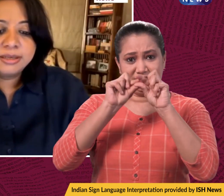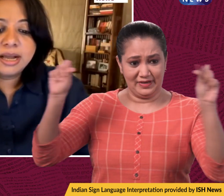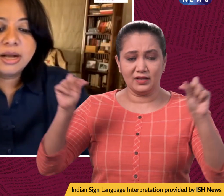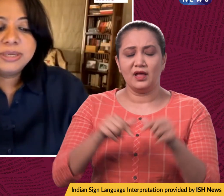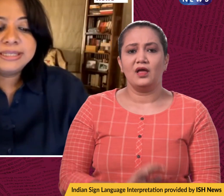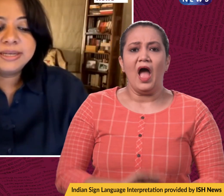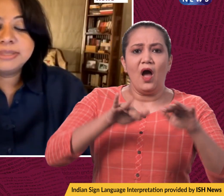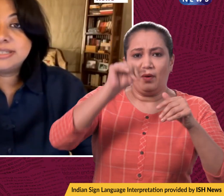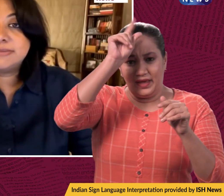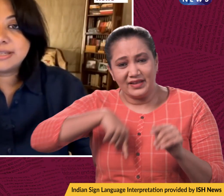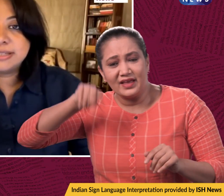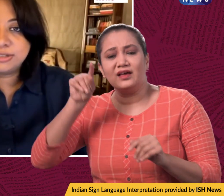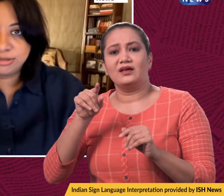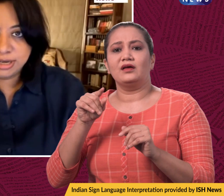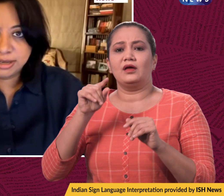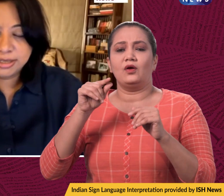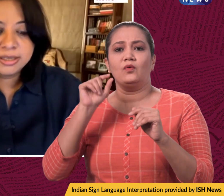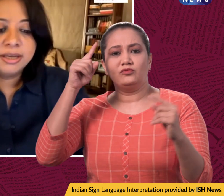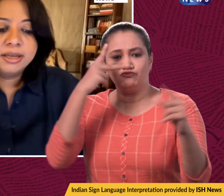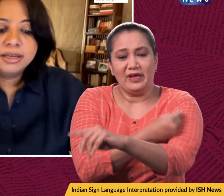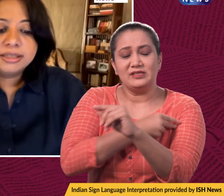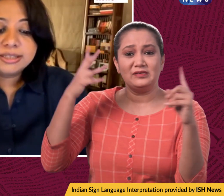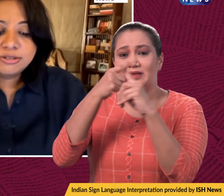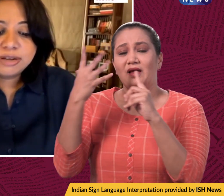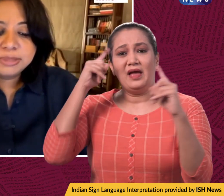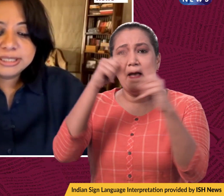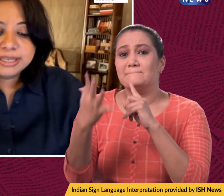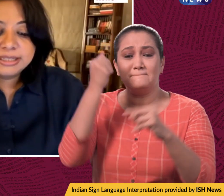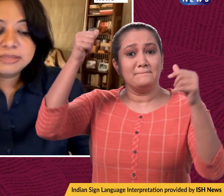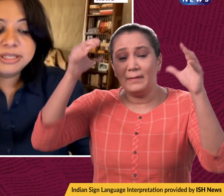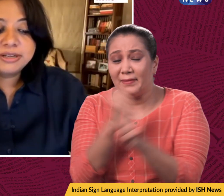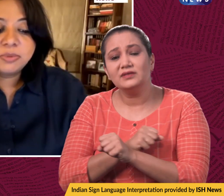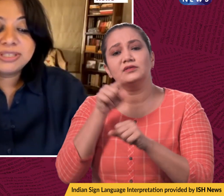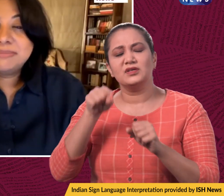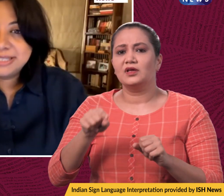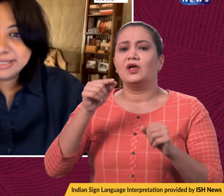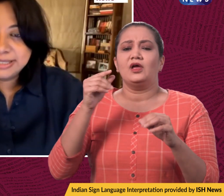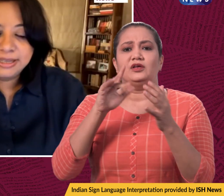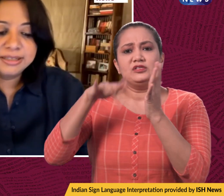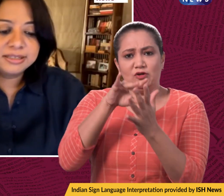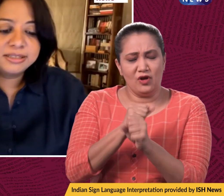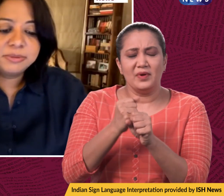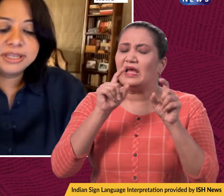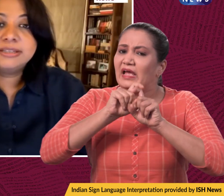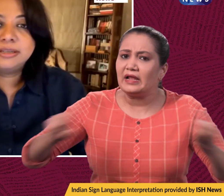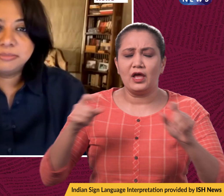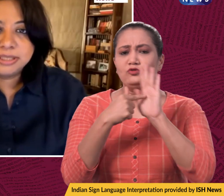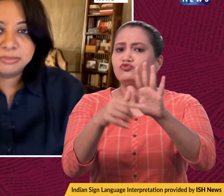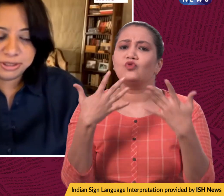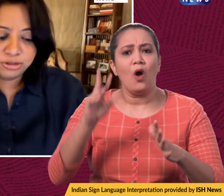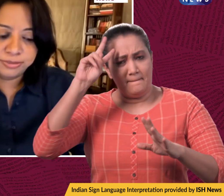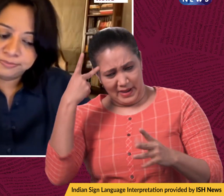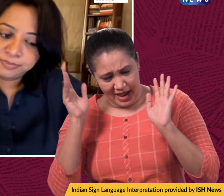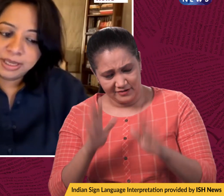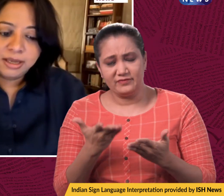titled "How India Missed Its Vaccination Target," the central government has said these media reports are misleading and doesn't present the